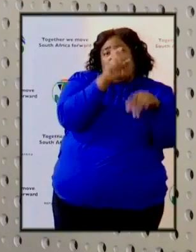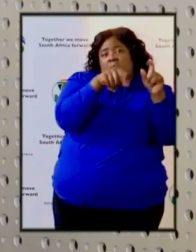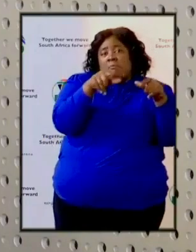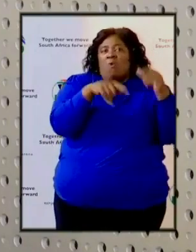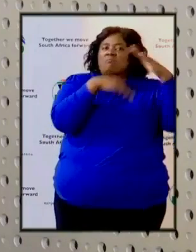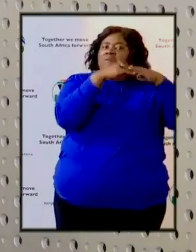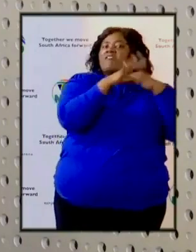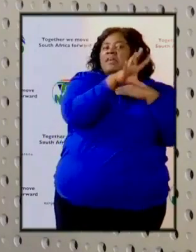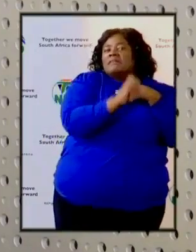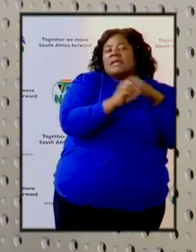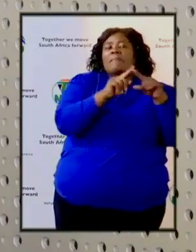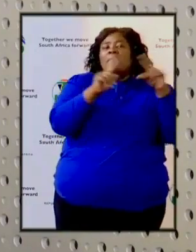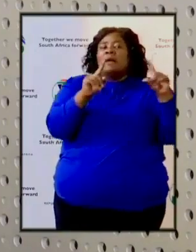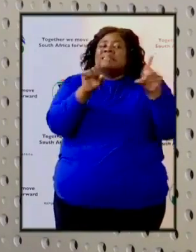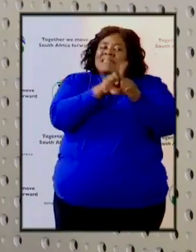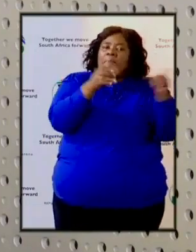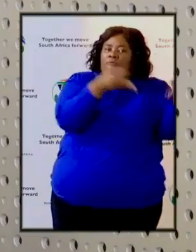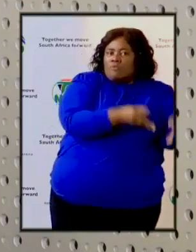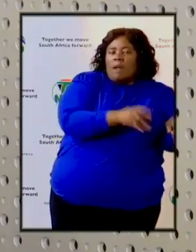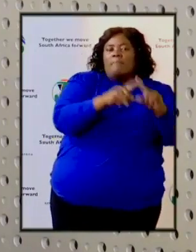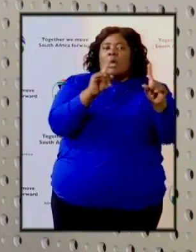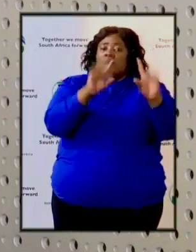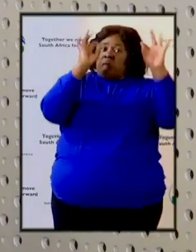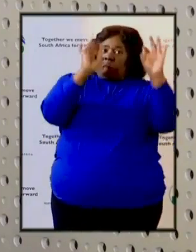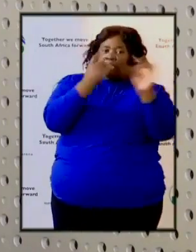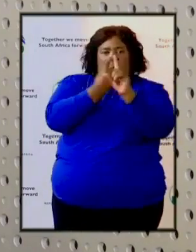funerals, but proper distancing must be